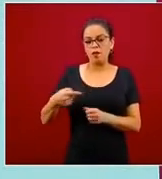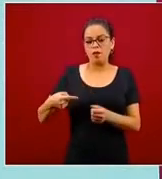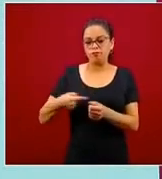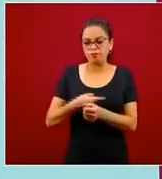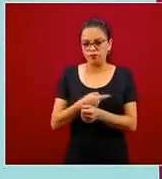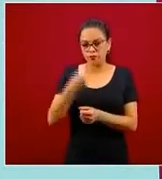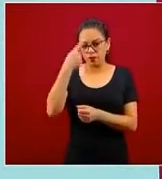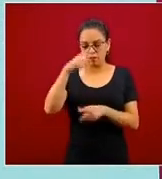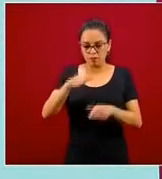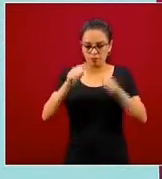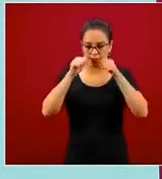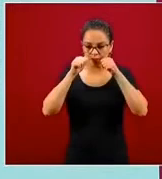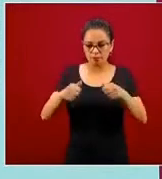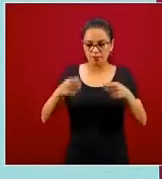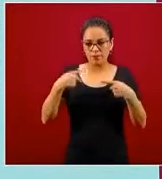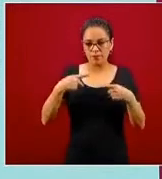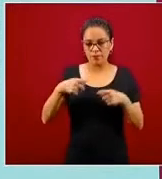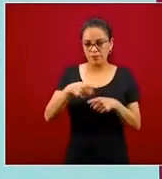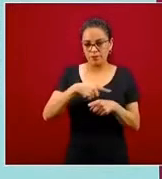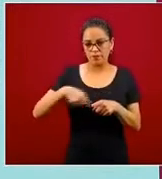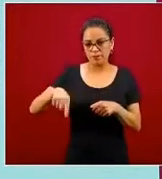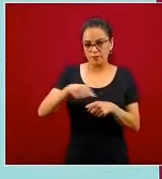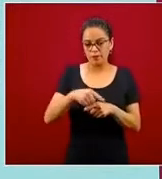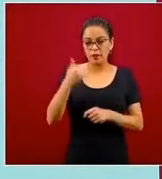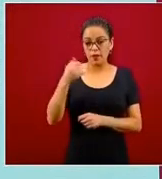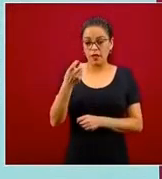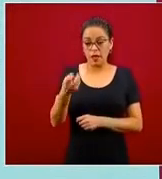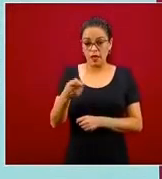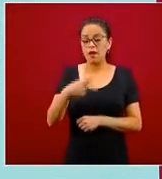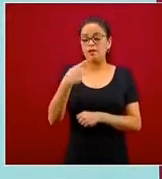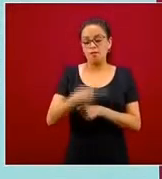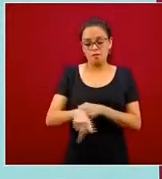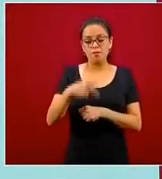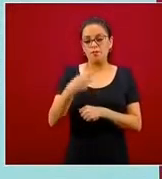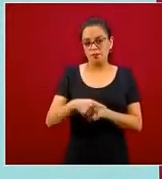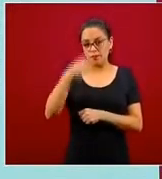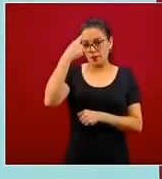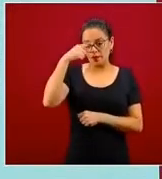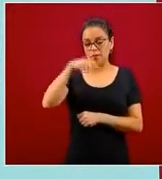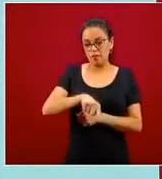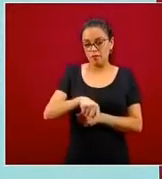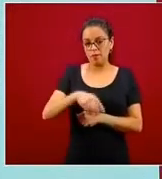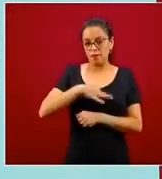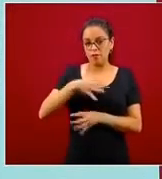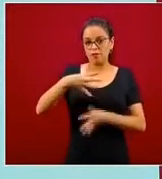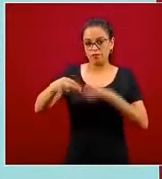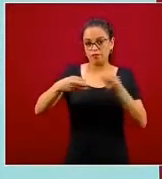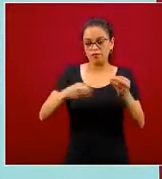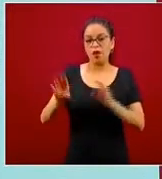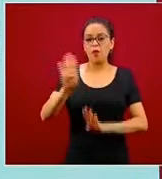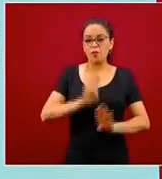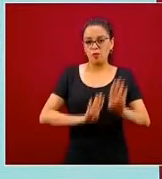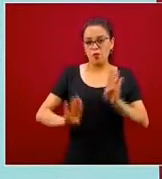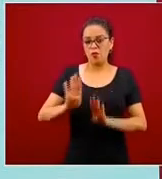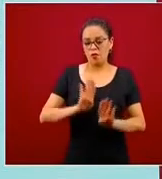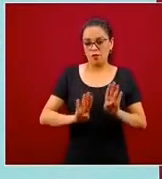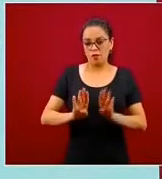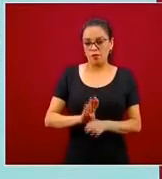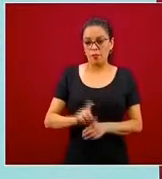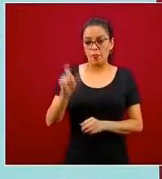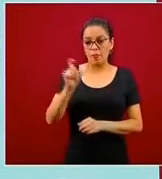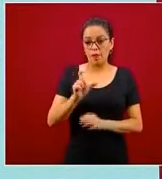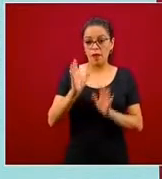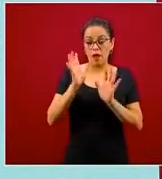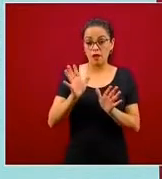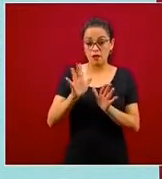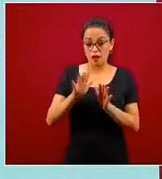de uh, personas y que generalmente son things residuos that could harm peligrosos biológico people infecciosos. Finalmente se because it's sellan y cuando se biologically